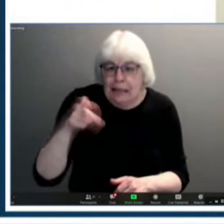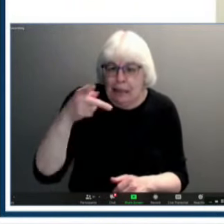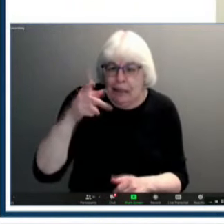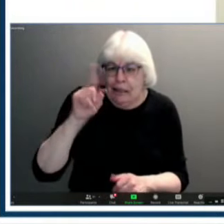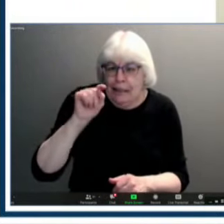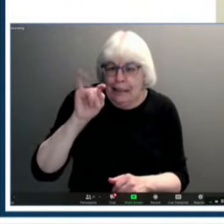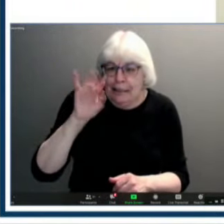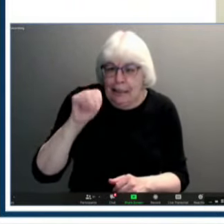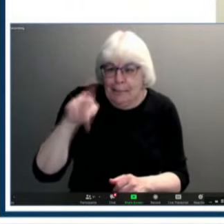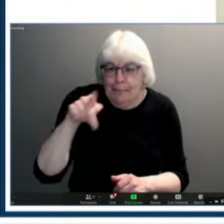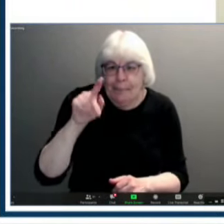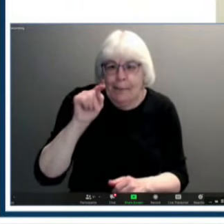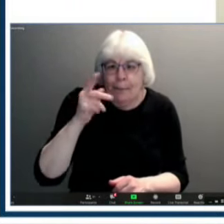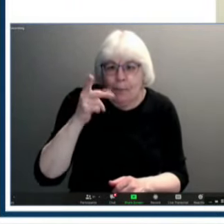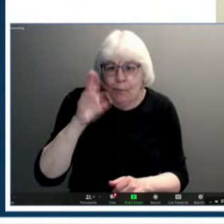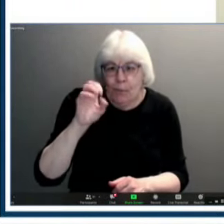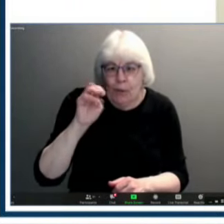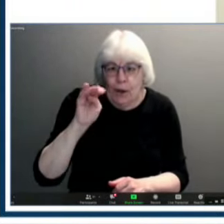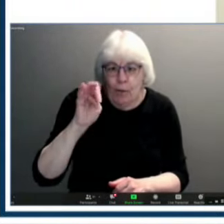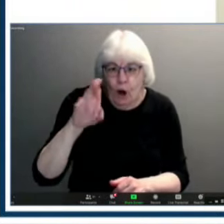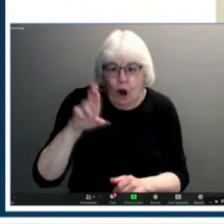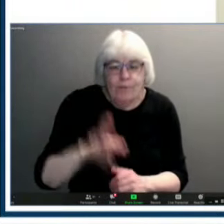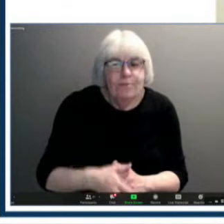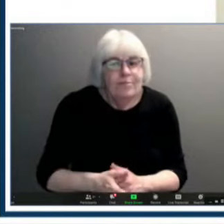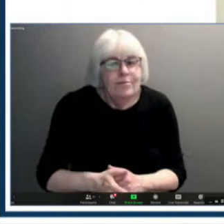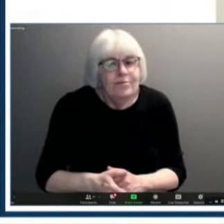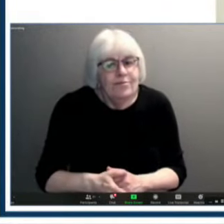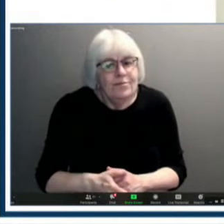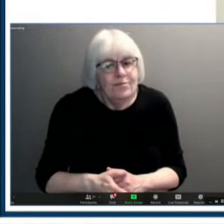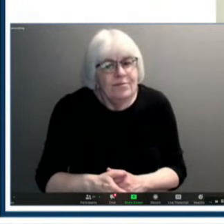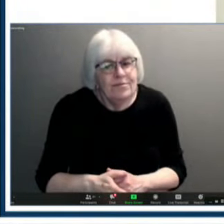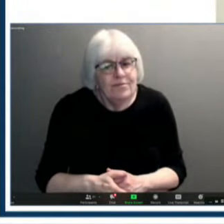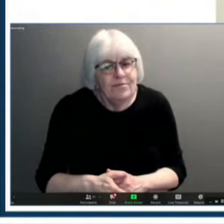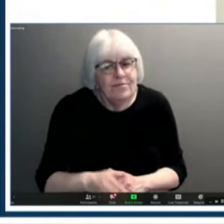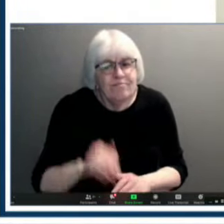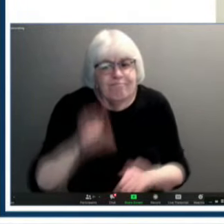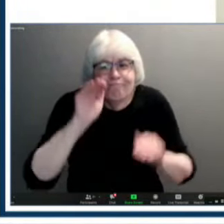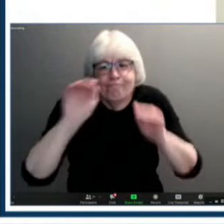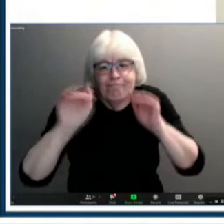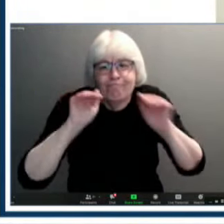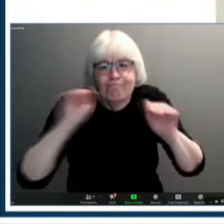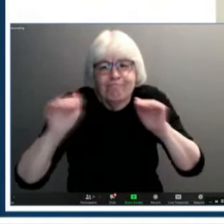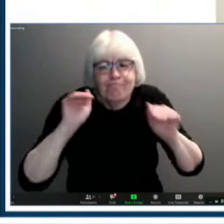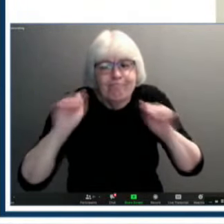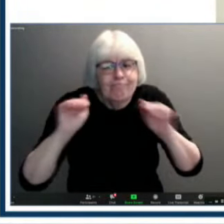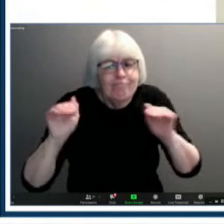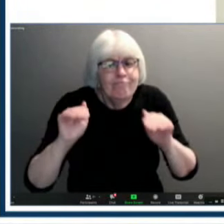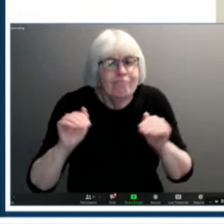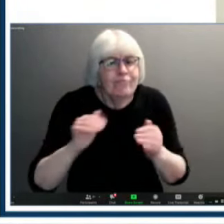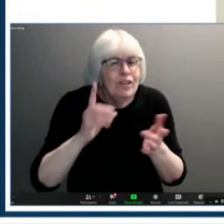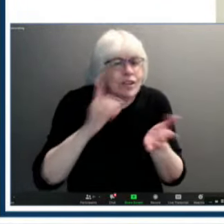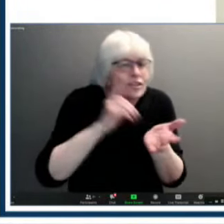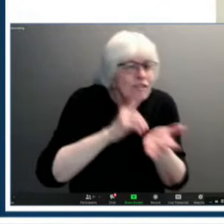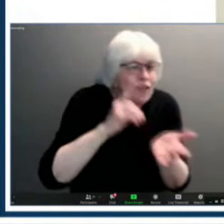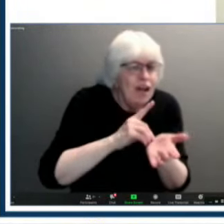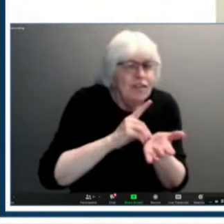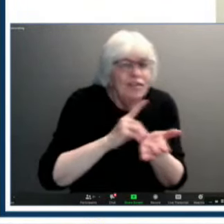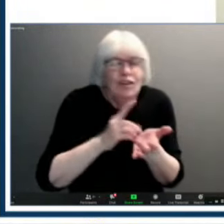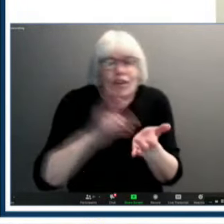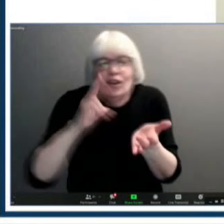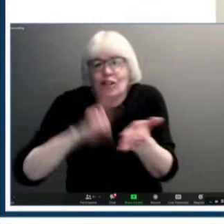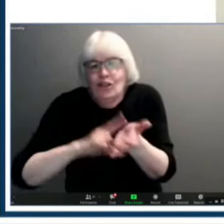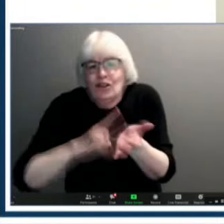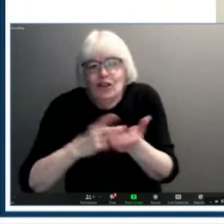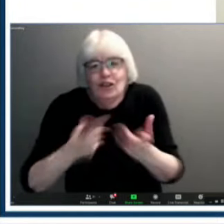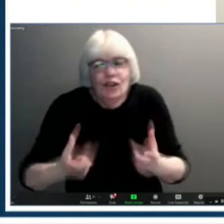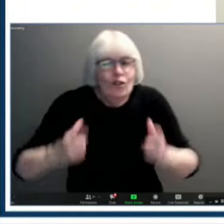of calls out for retired healthcare workers, nurses, and so forth to come forward to help out in the labor crunch